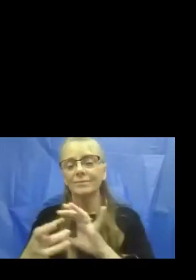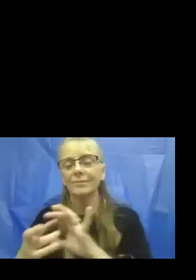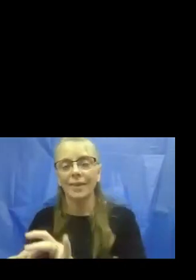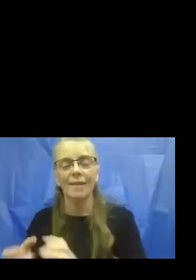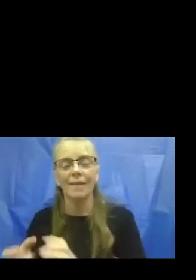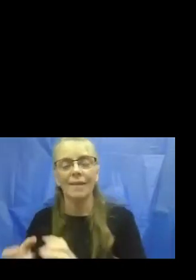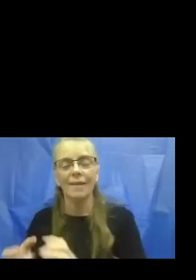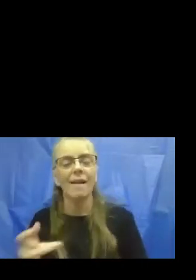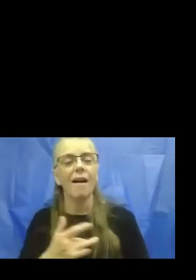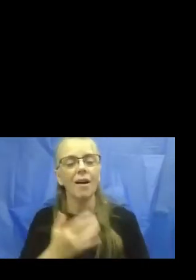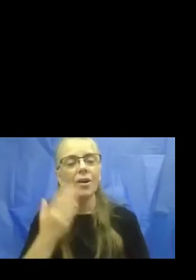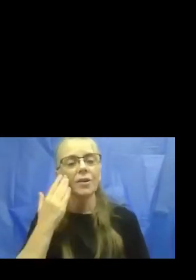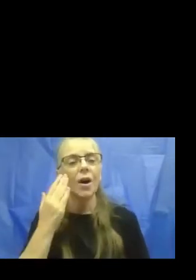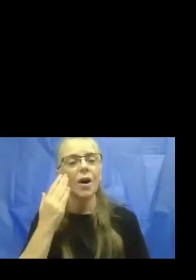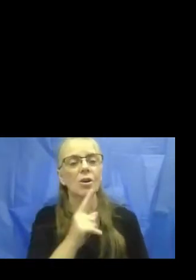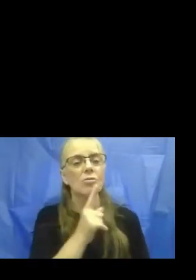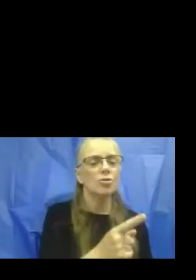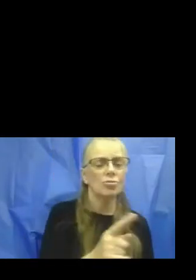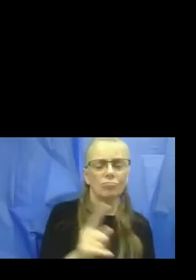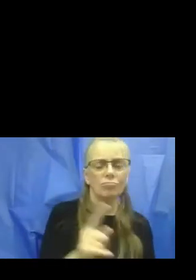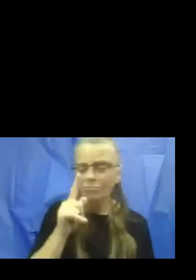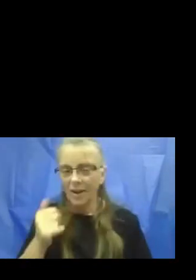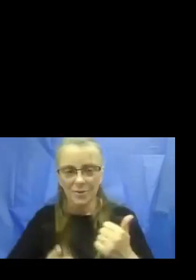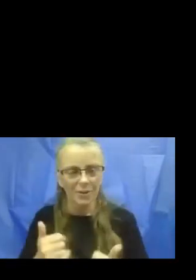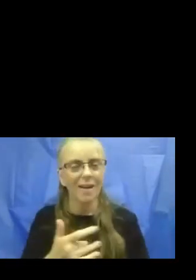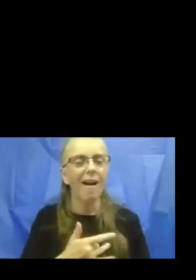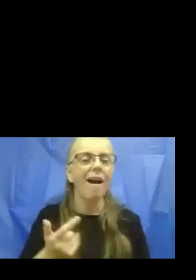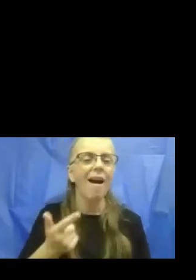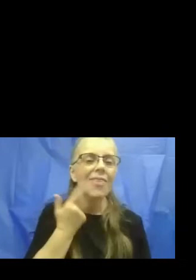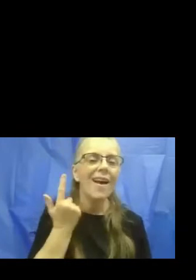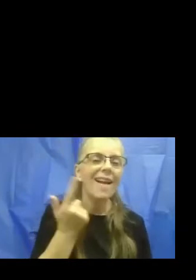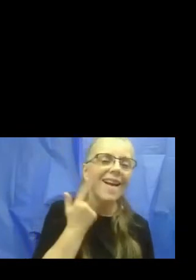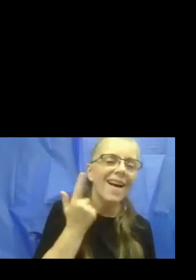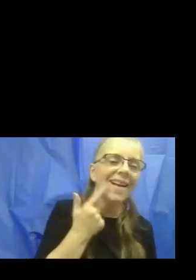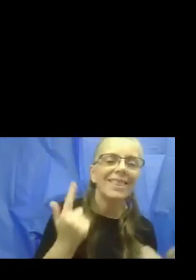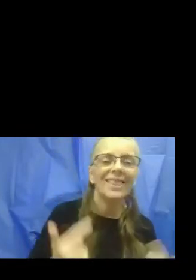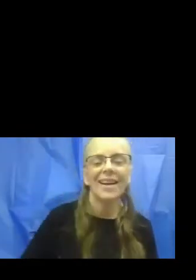that lives, a heart that loves, a heart that gives.